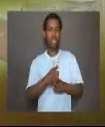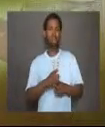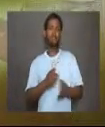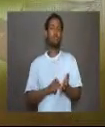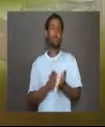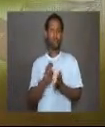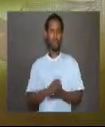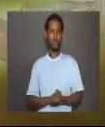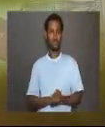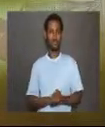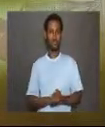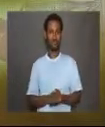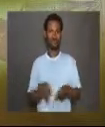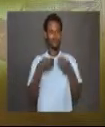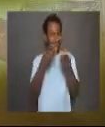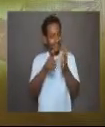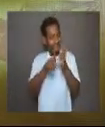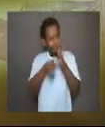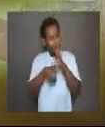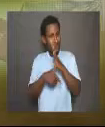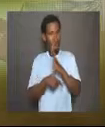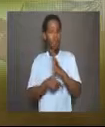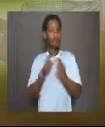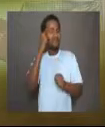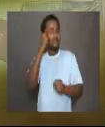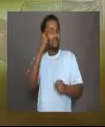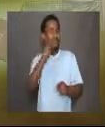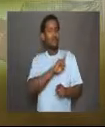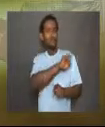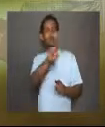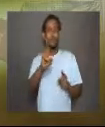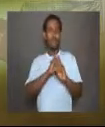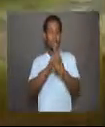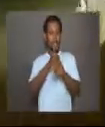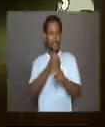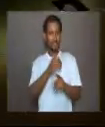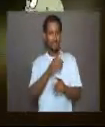Take a moment to think of your answer and then write it down.